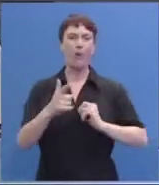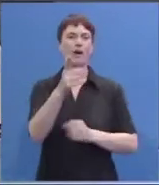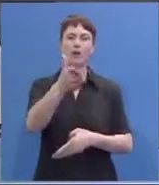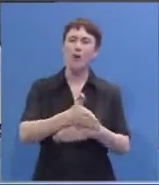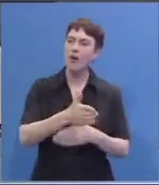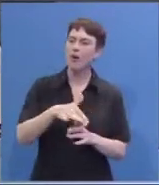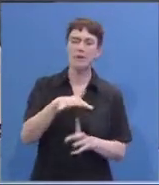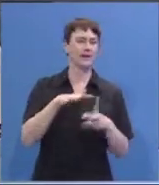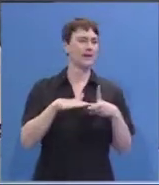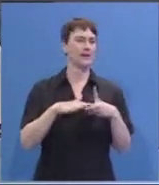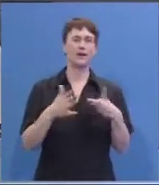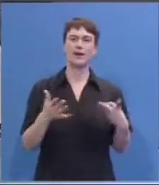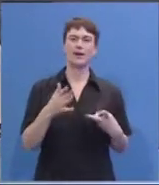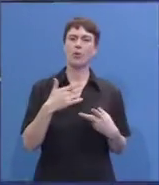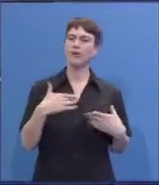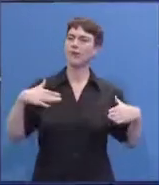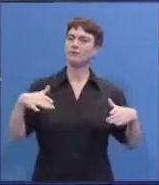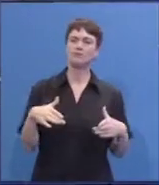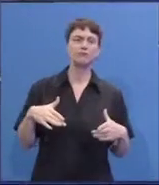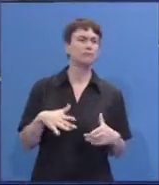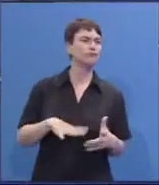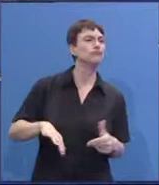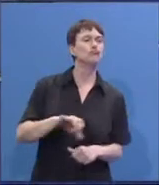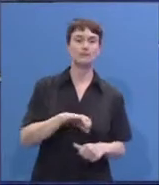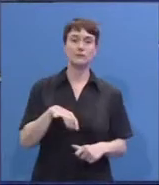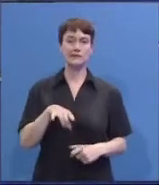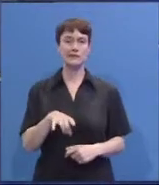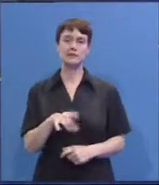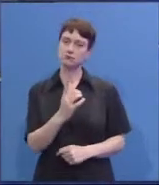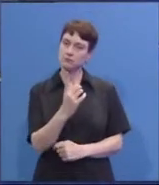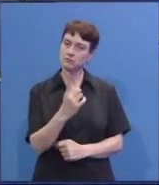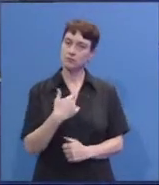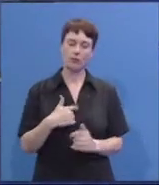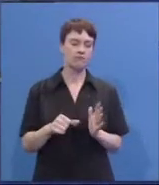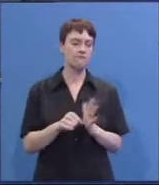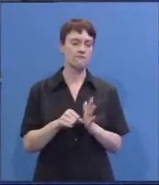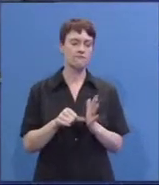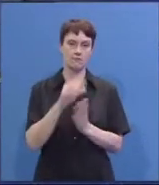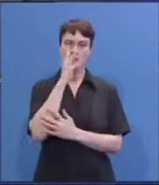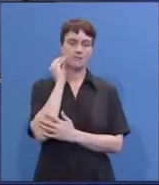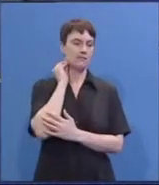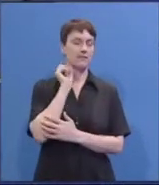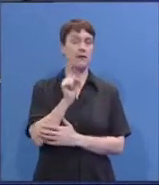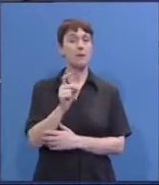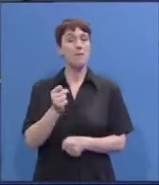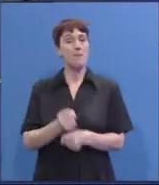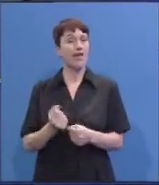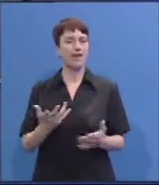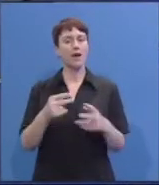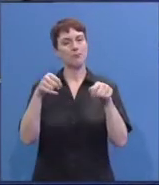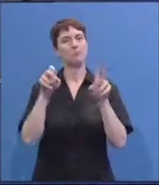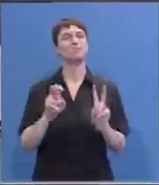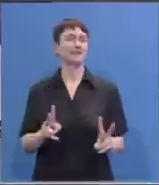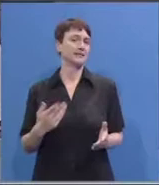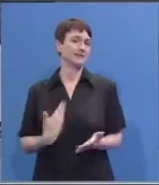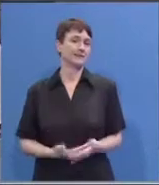in our places where we gather, I think that will be something that we can maybe bring about, that peace and reconciliation that we seek to bring in